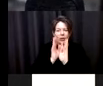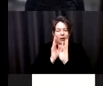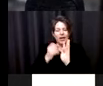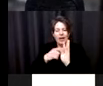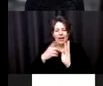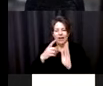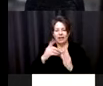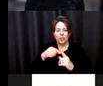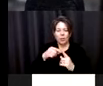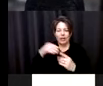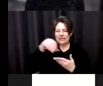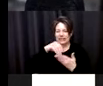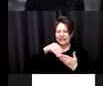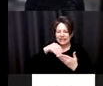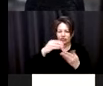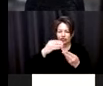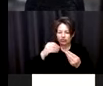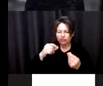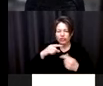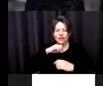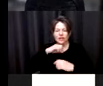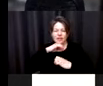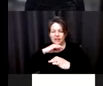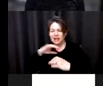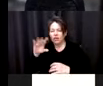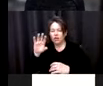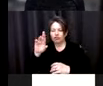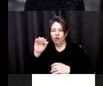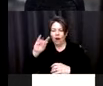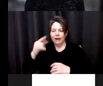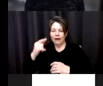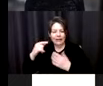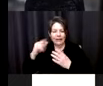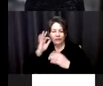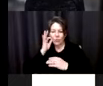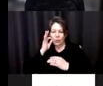rotting seeds, moldy fruit, and desiccated plant material. I was